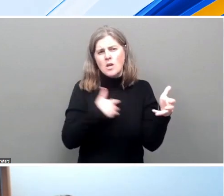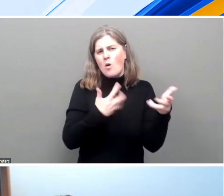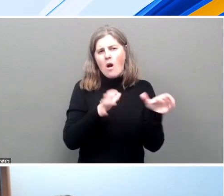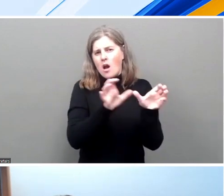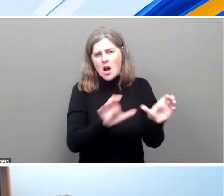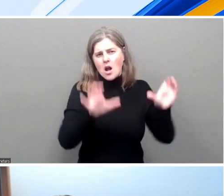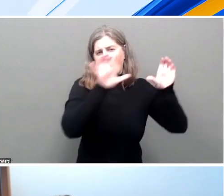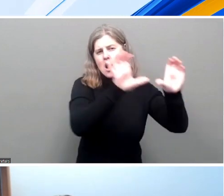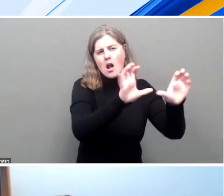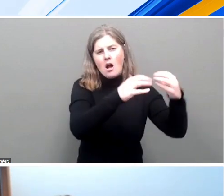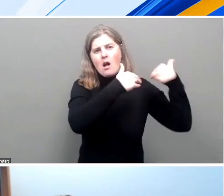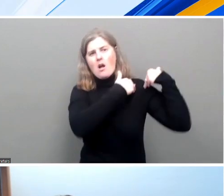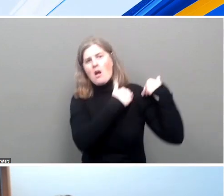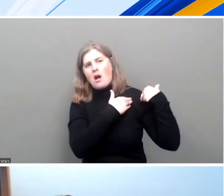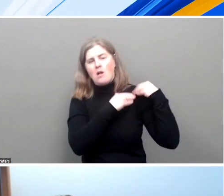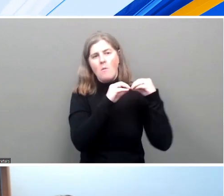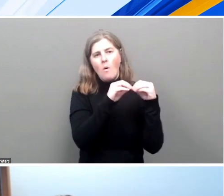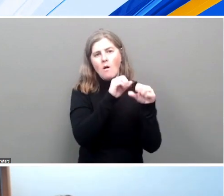really want to,